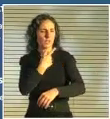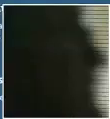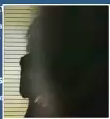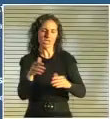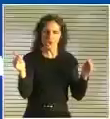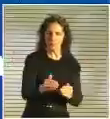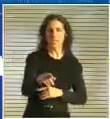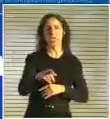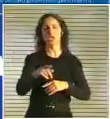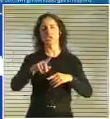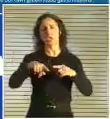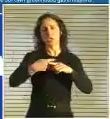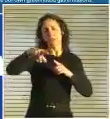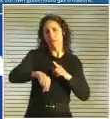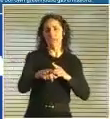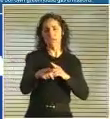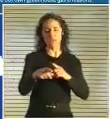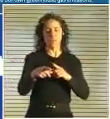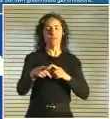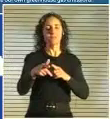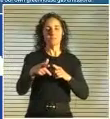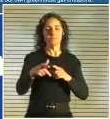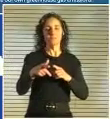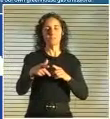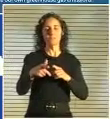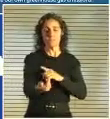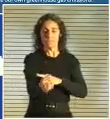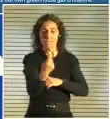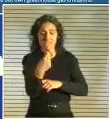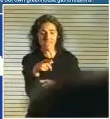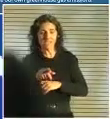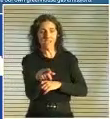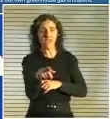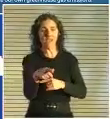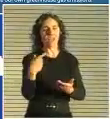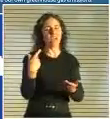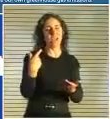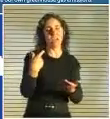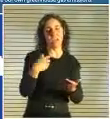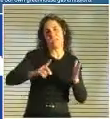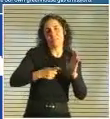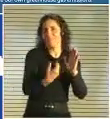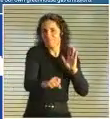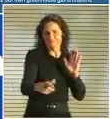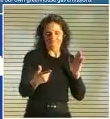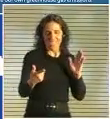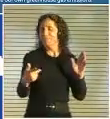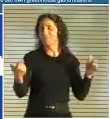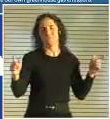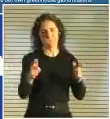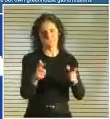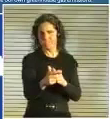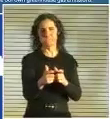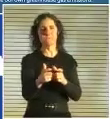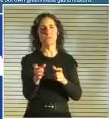IUU fishing, so illegal, unregulated, unreported fishing, and modern slavery, and of course, reducing greenhouse gas emissions.